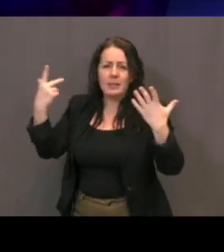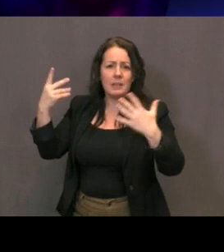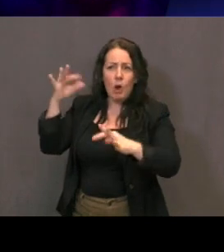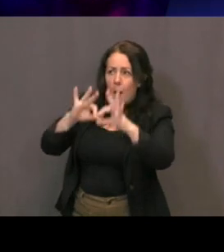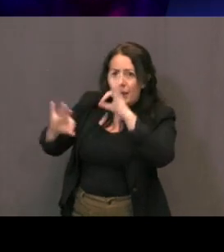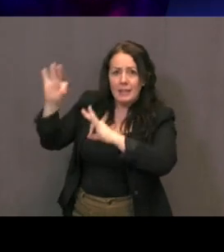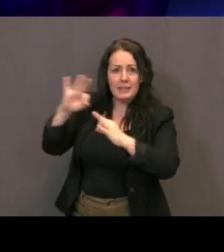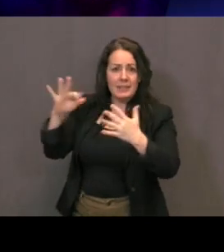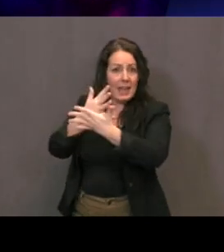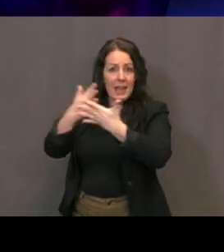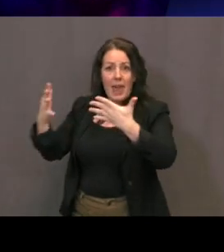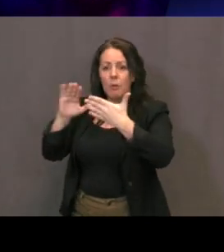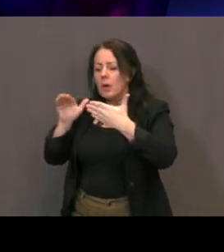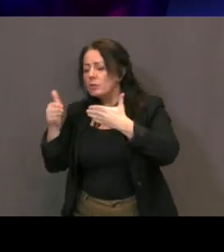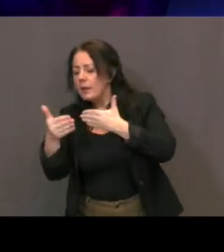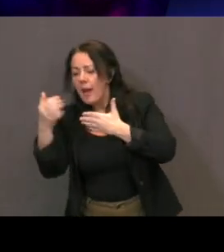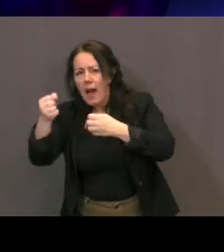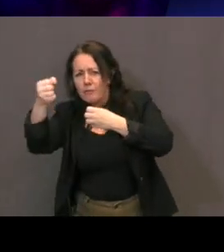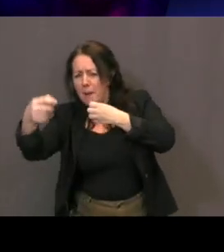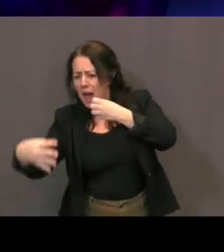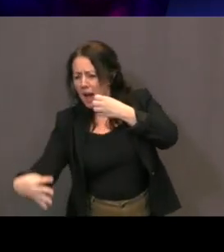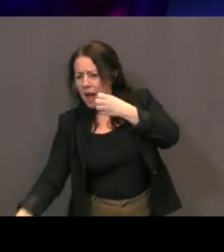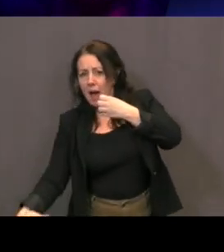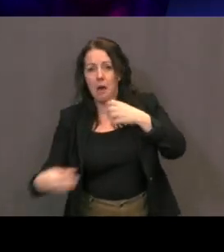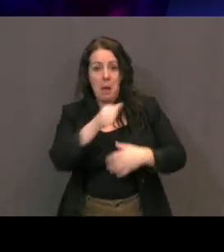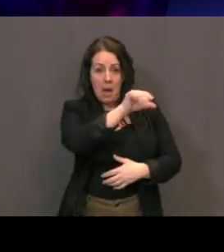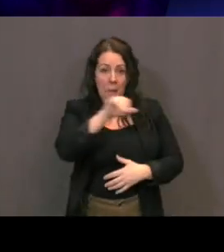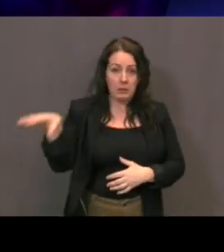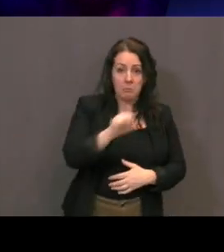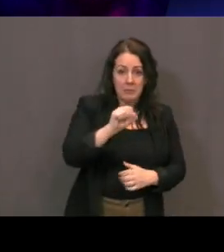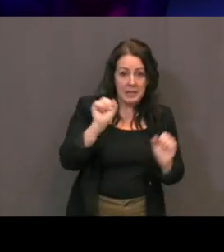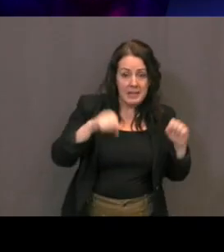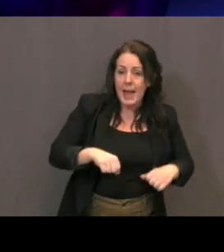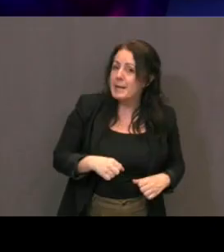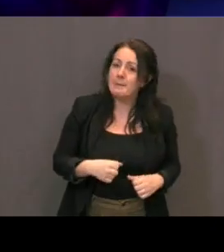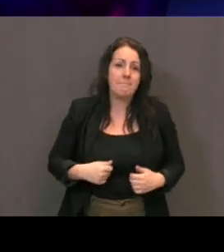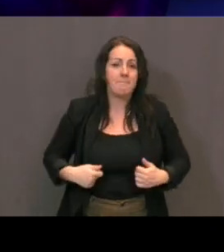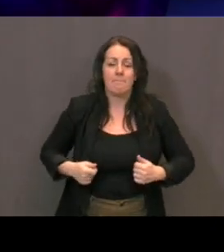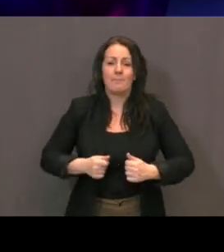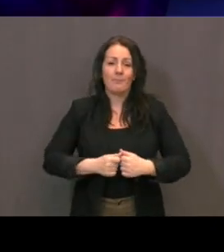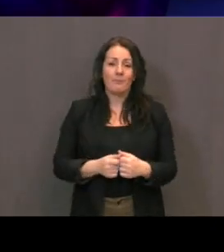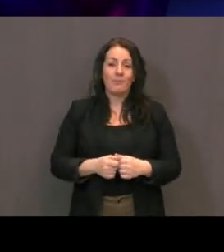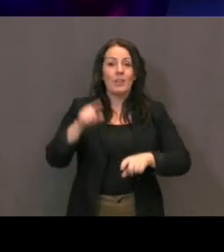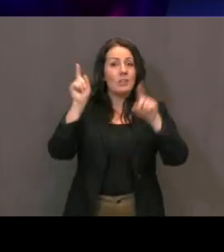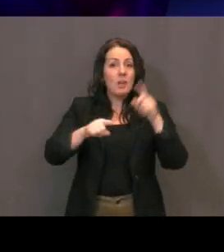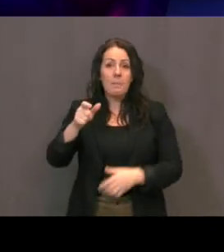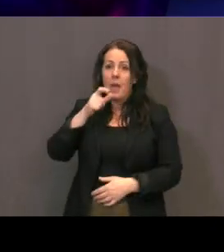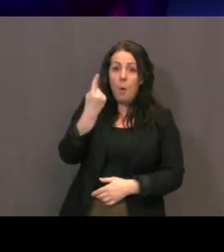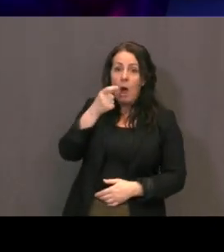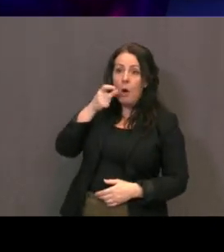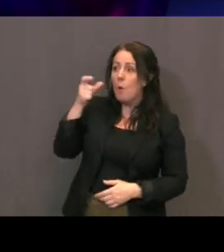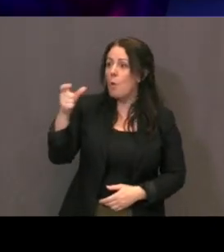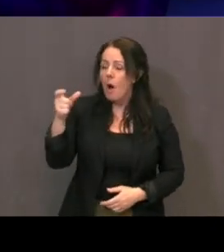the situations where the meaning of powerful words are interpreted now, and how important human understanding is in